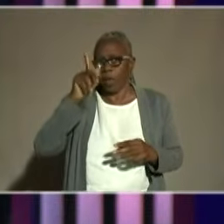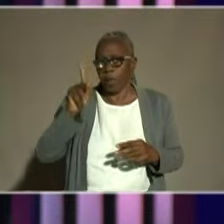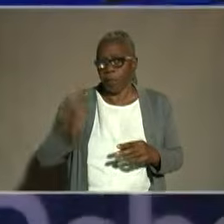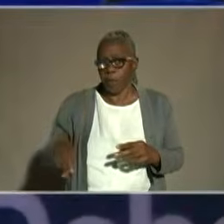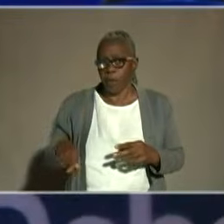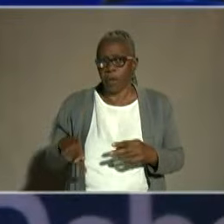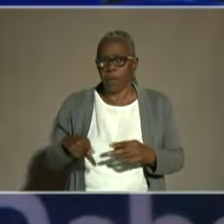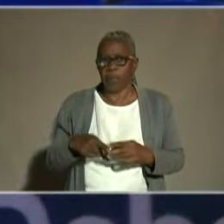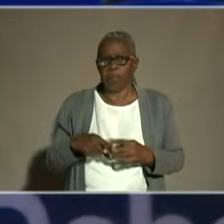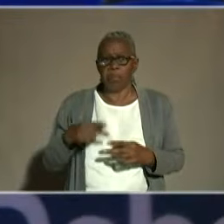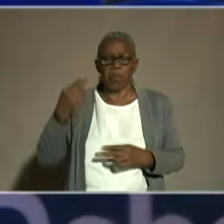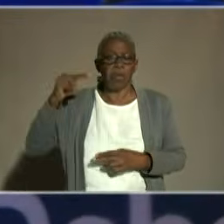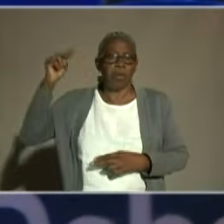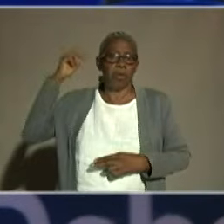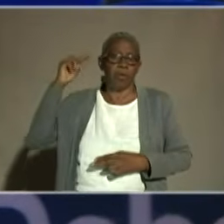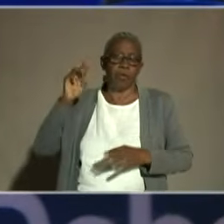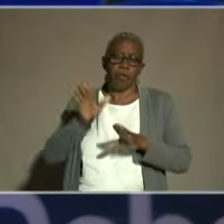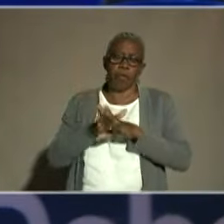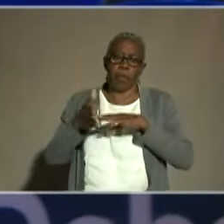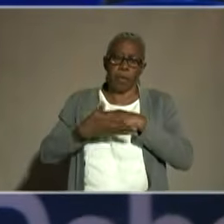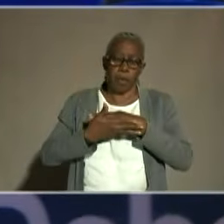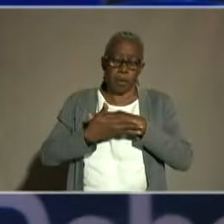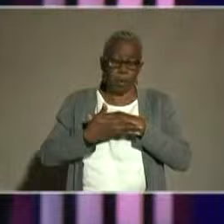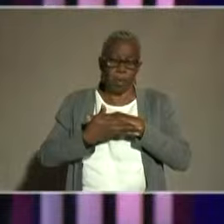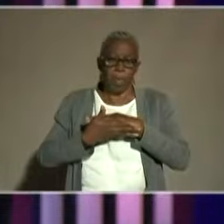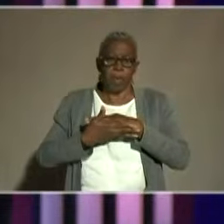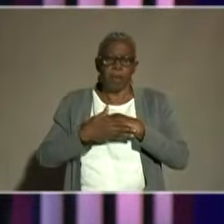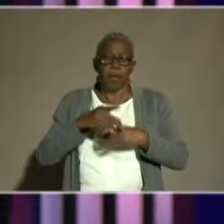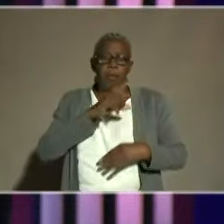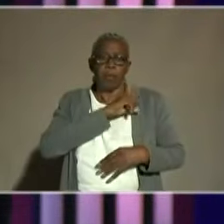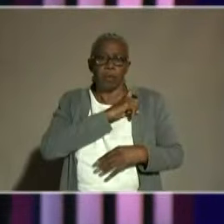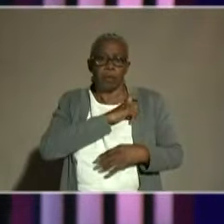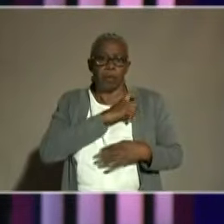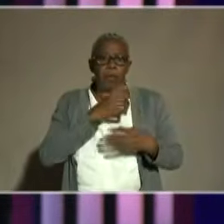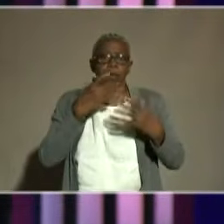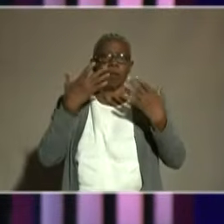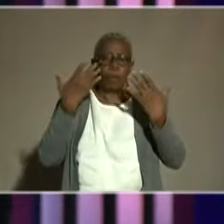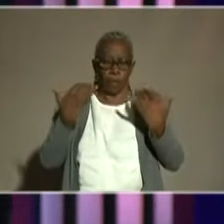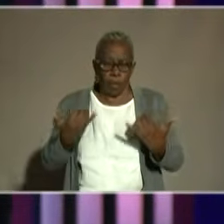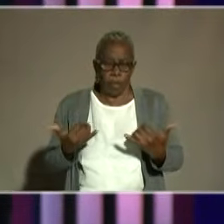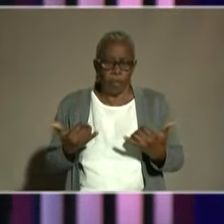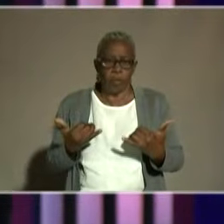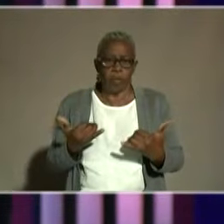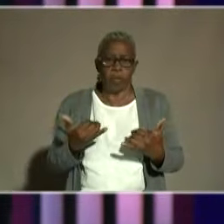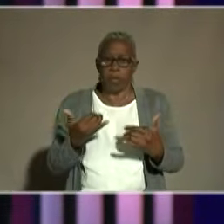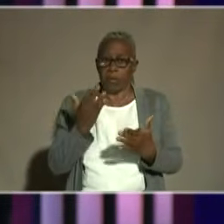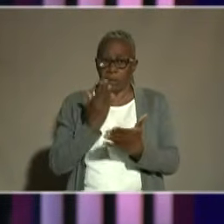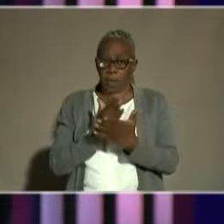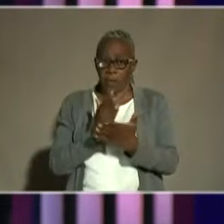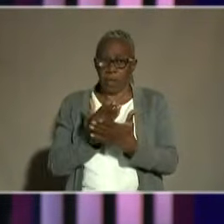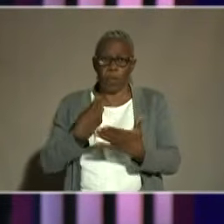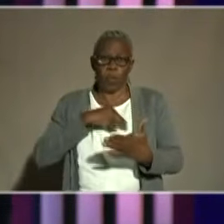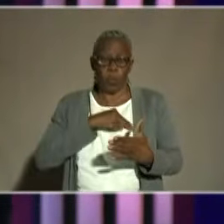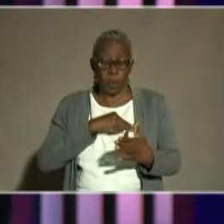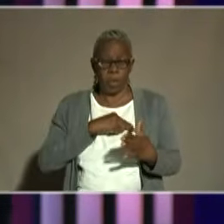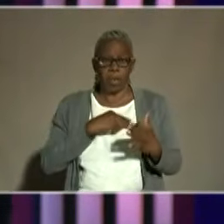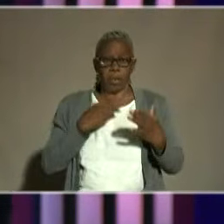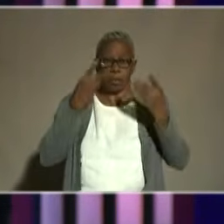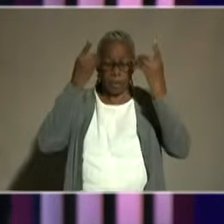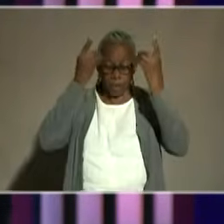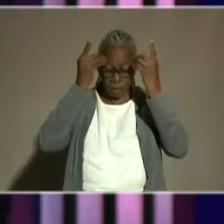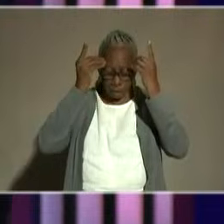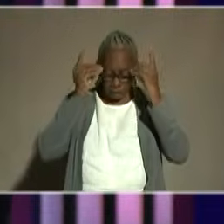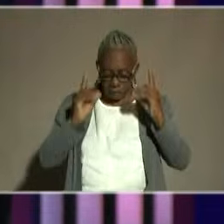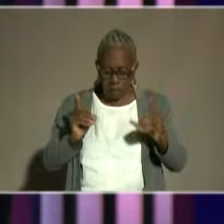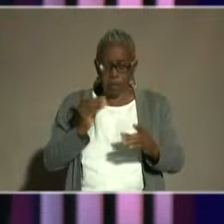Jamaica. The police have finally abandoned the failed policies that we did our best to stop, the mass use of states of emergency, which the